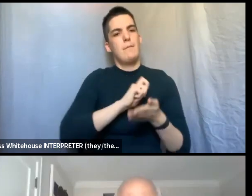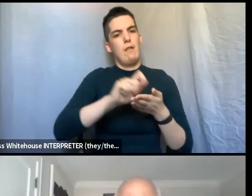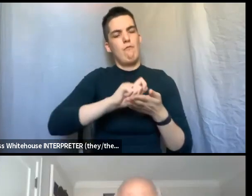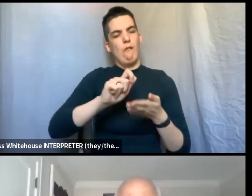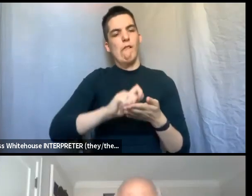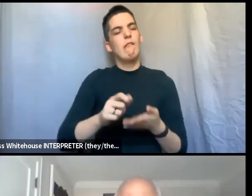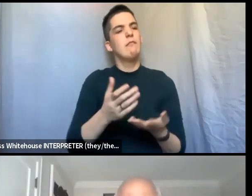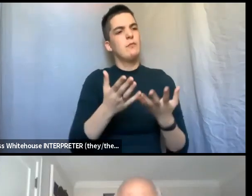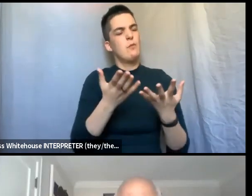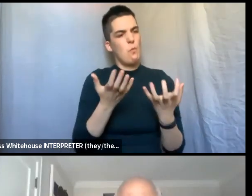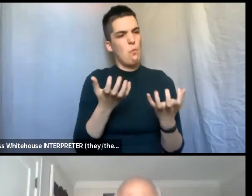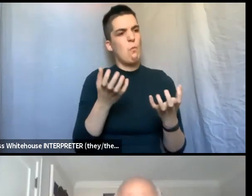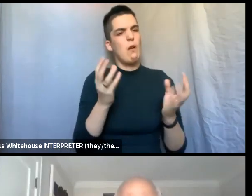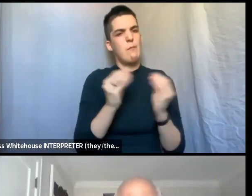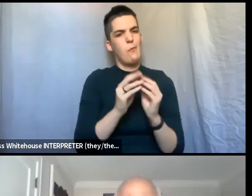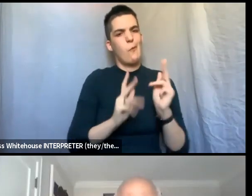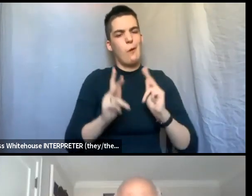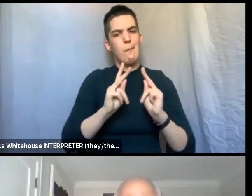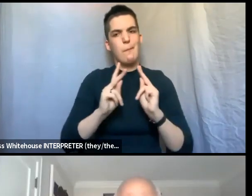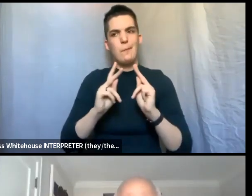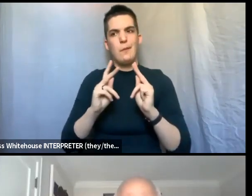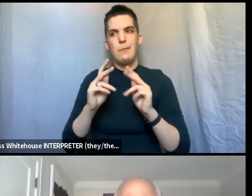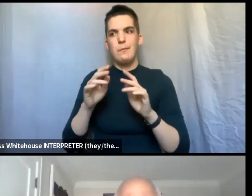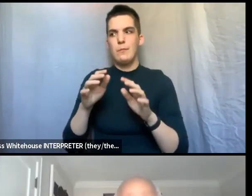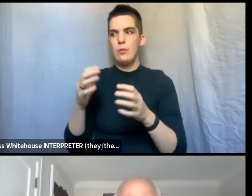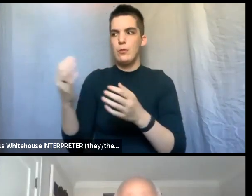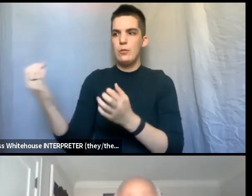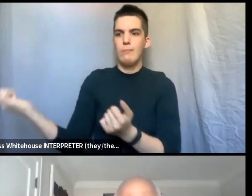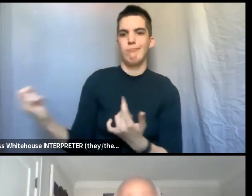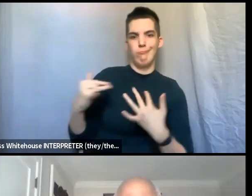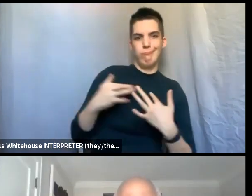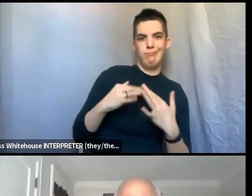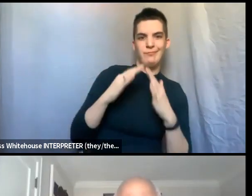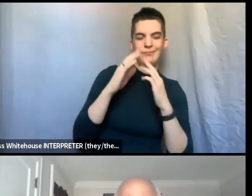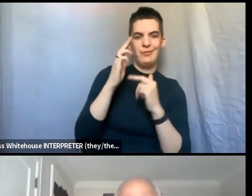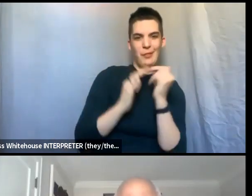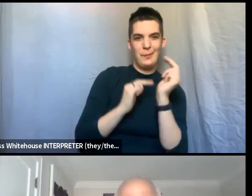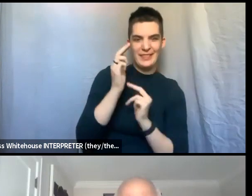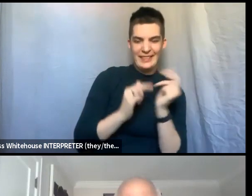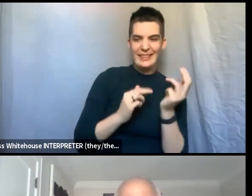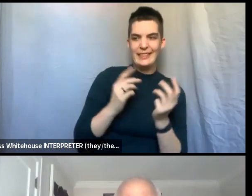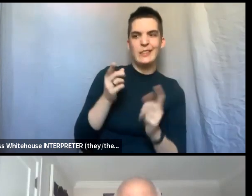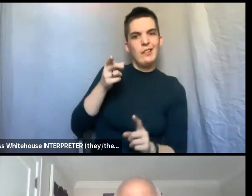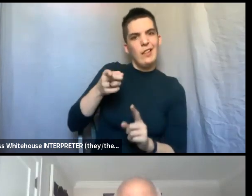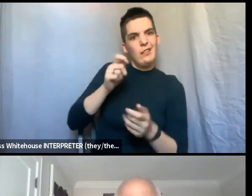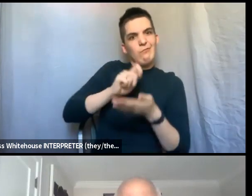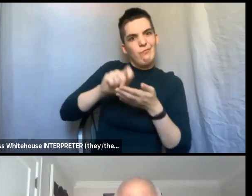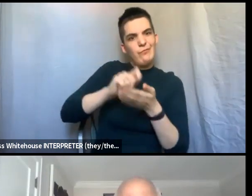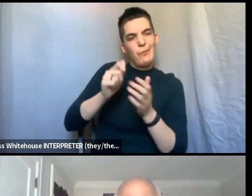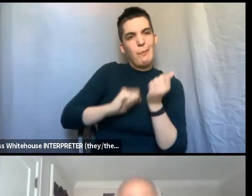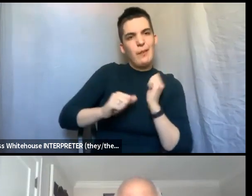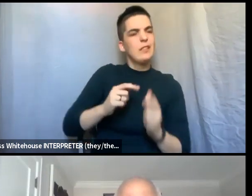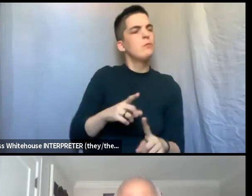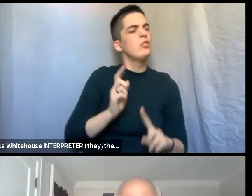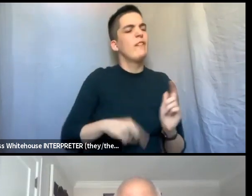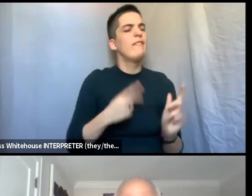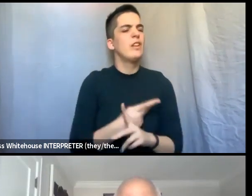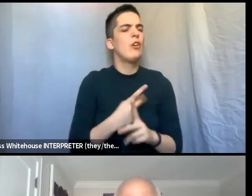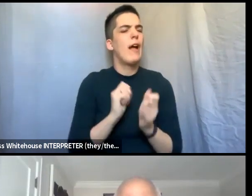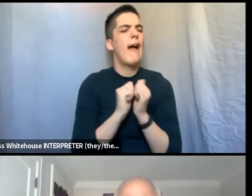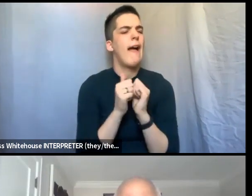people into the building, and he was from Playwrights Horizons, and they worked with playwrights. And we could not figure out how to do it